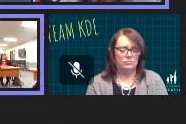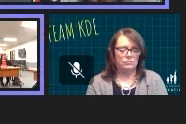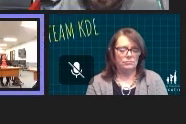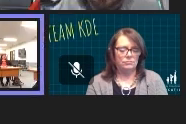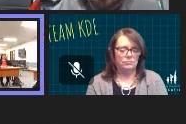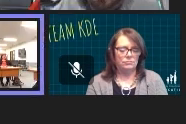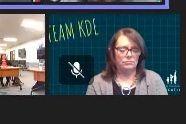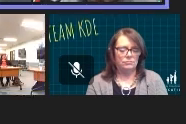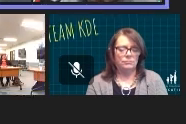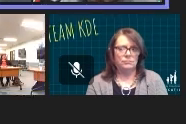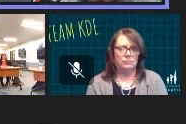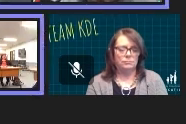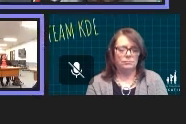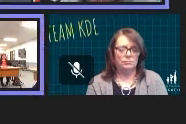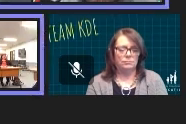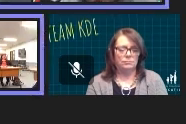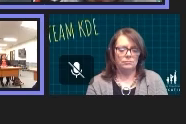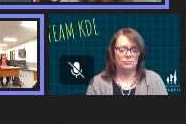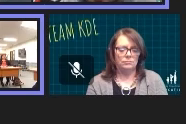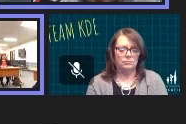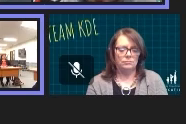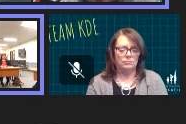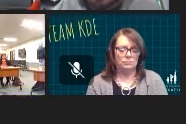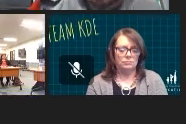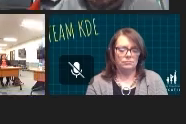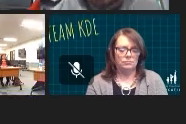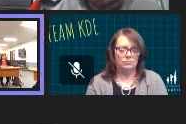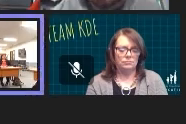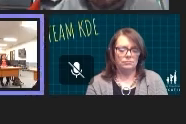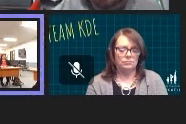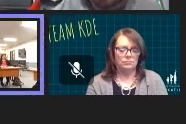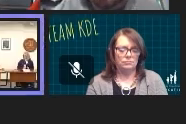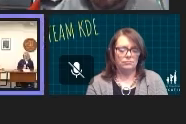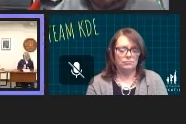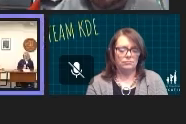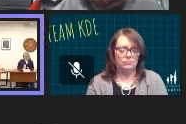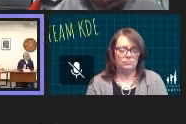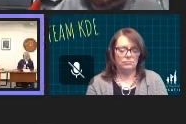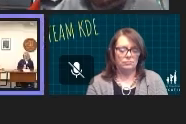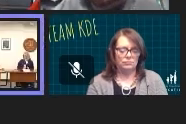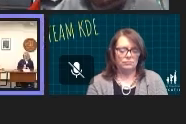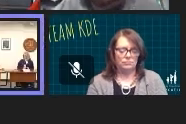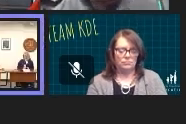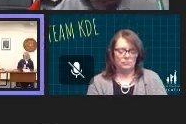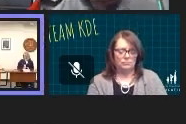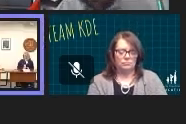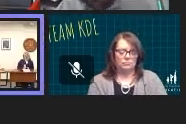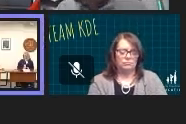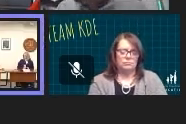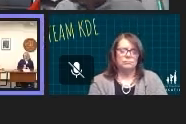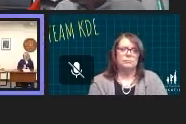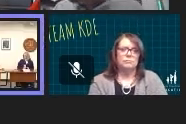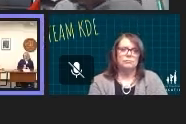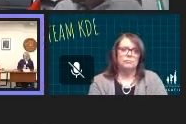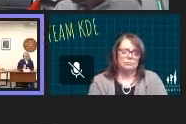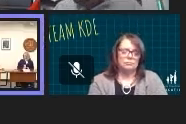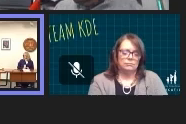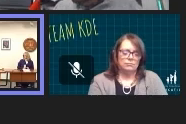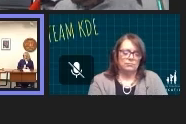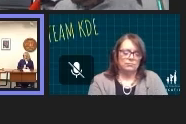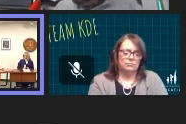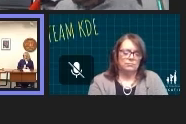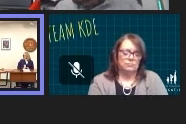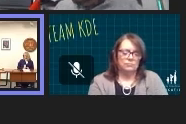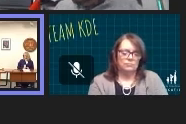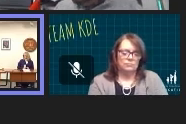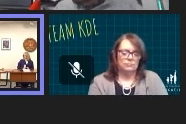rates in these reports for high schools. At the state level, we don't have a good standard